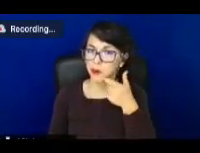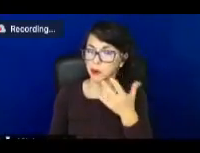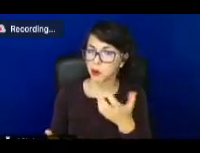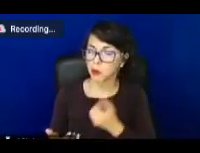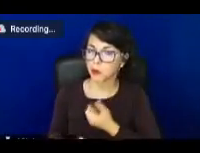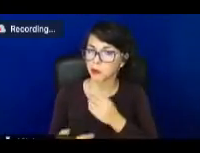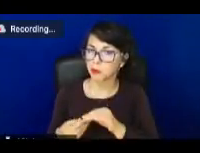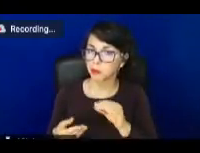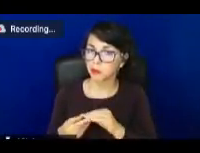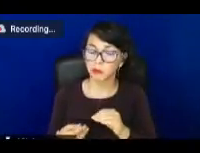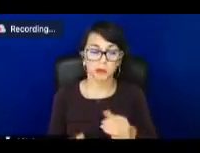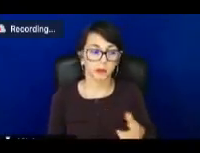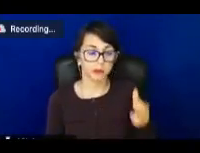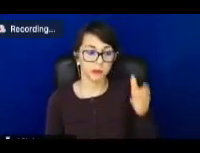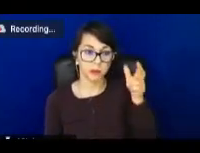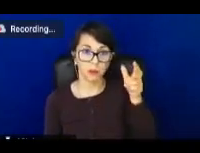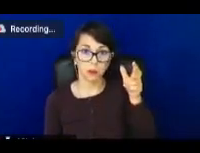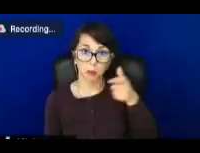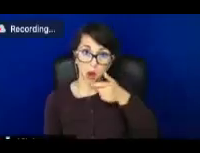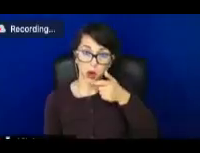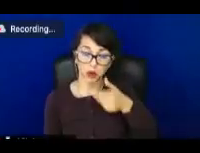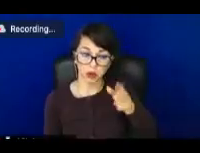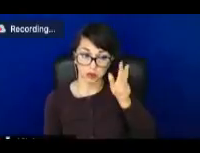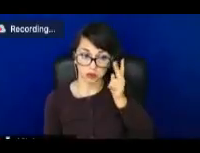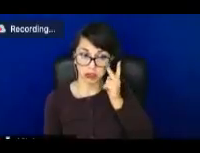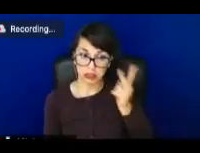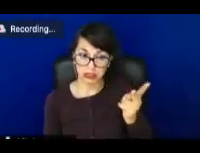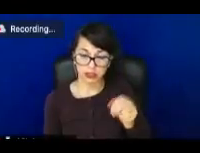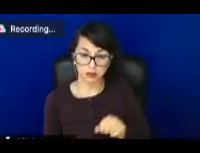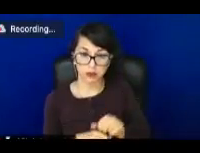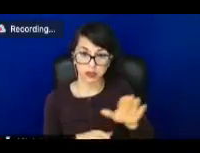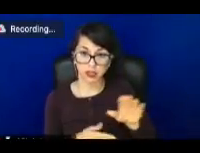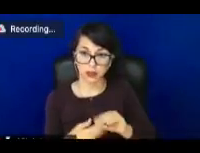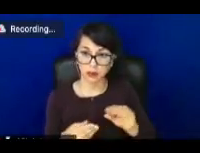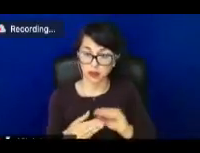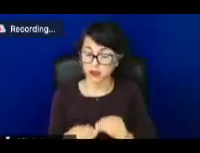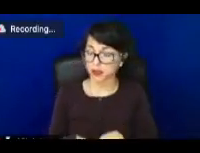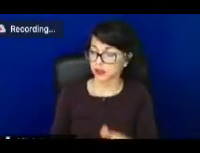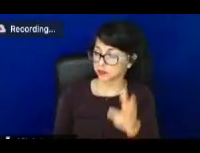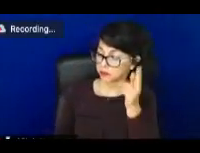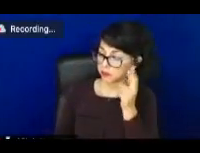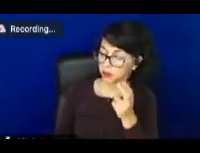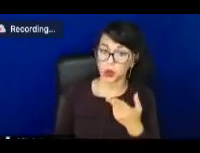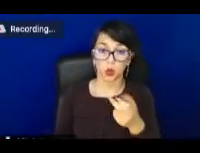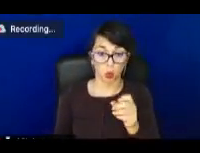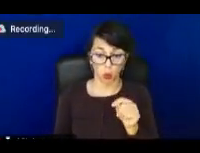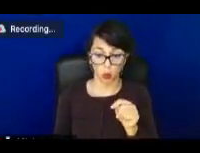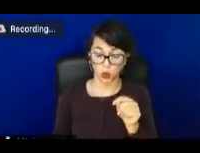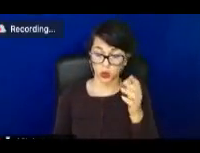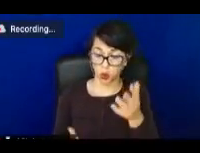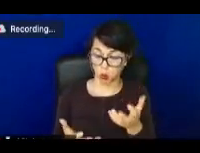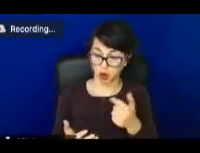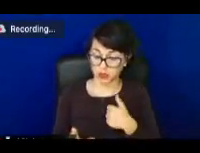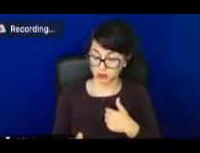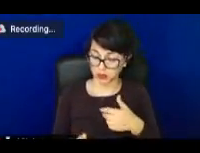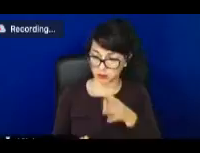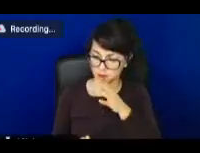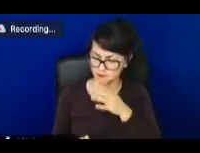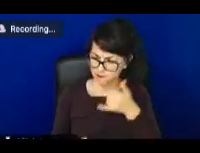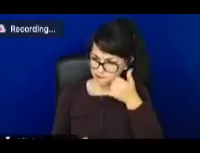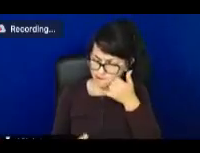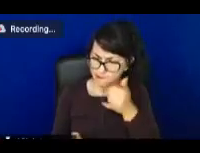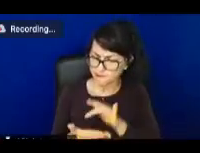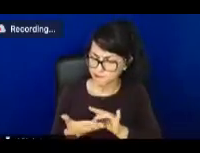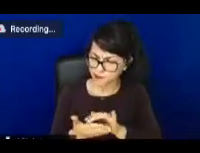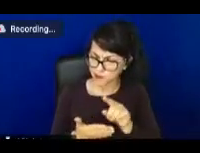is your turn to speak, you will hear a message that says the host would like you to talk and to press star 6 to speak. If you would like to